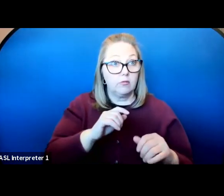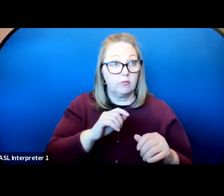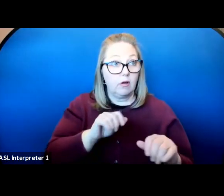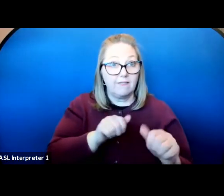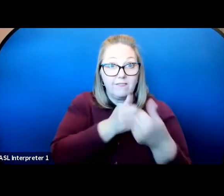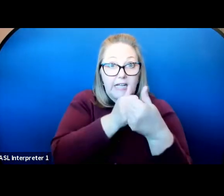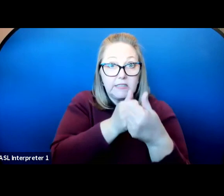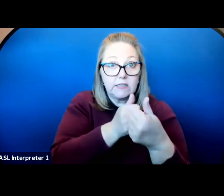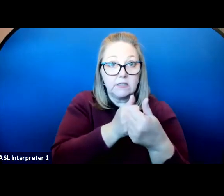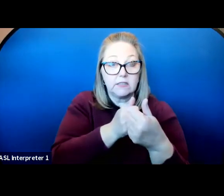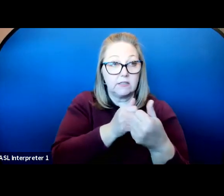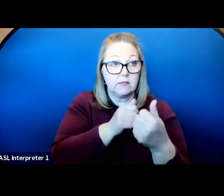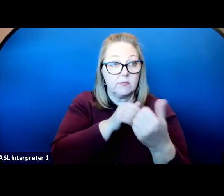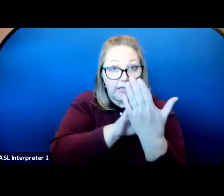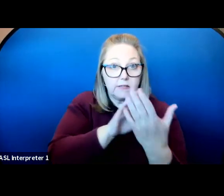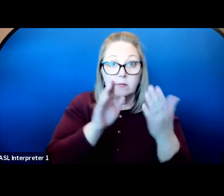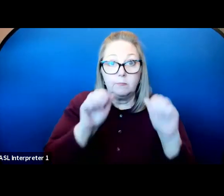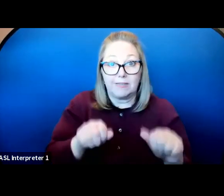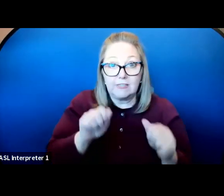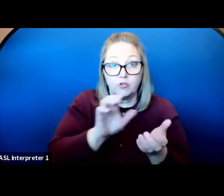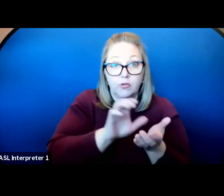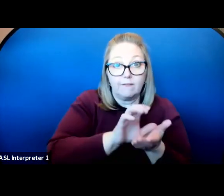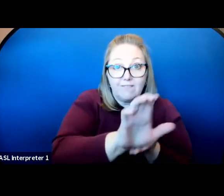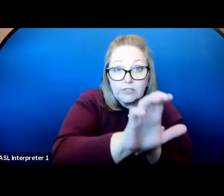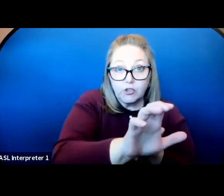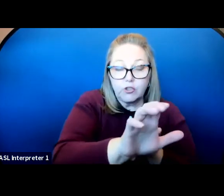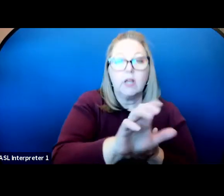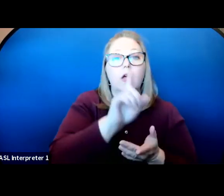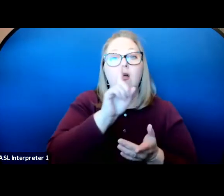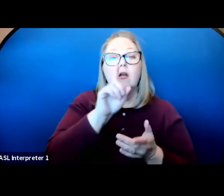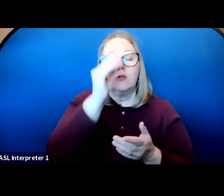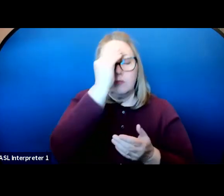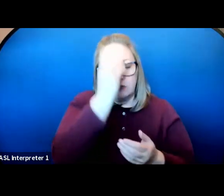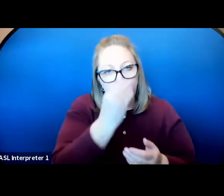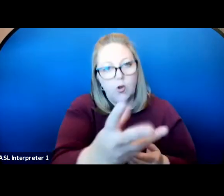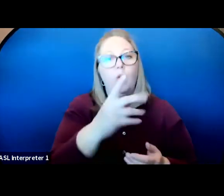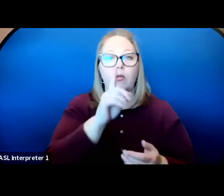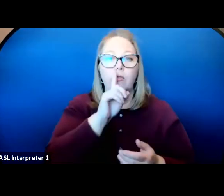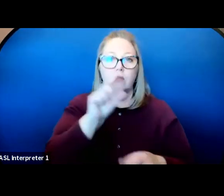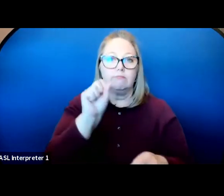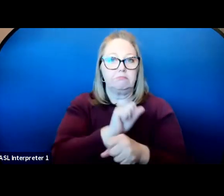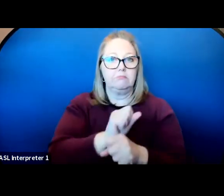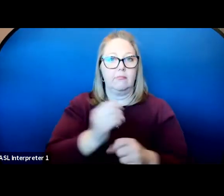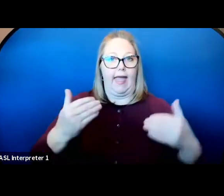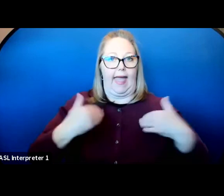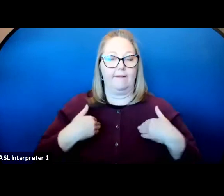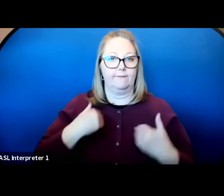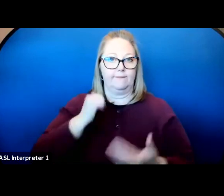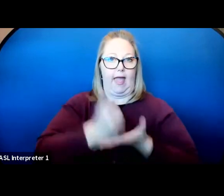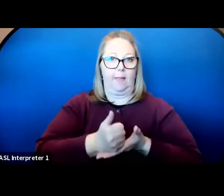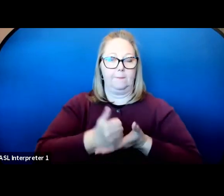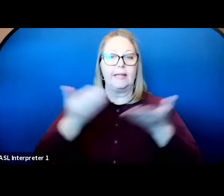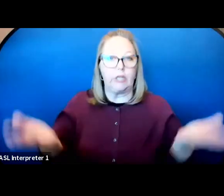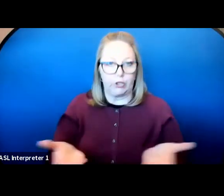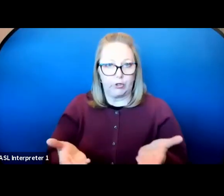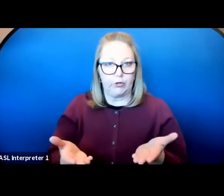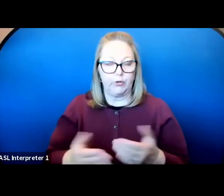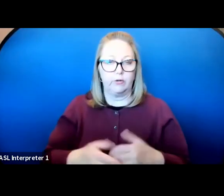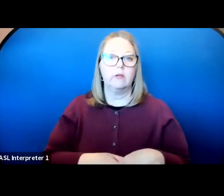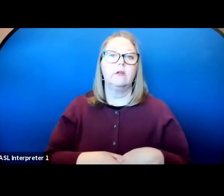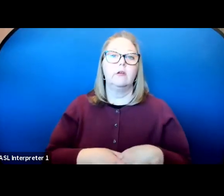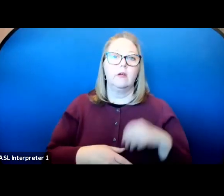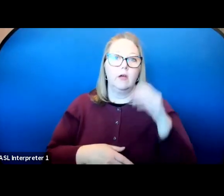crisis, and it's not too late. I look forward to working with Speaker Frierson and my legislative colleagues to ensure that we can tackle this